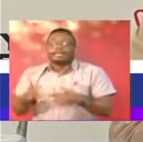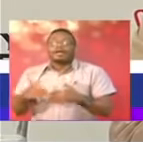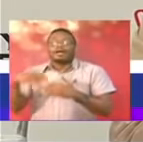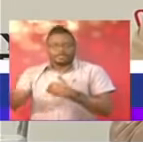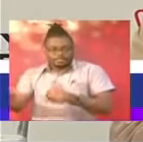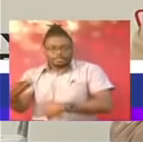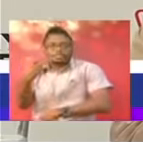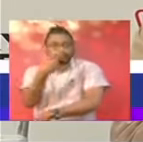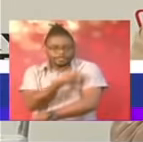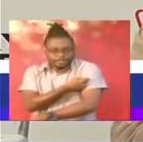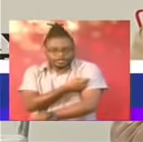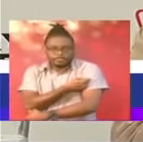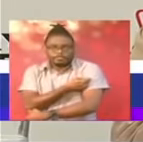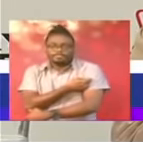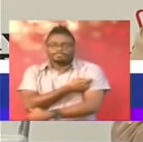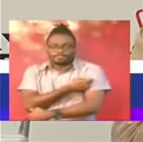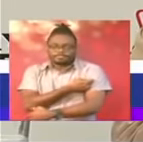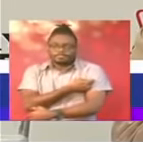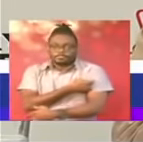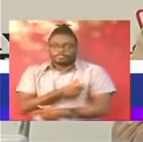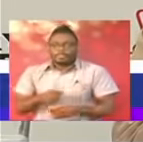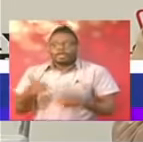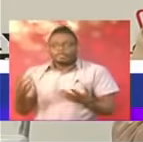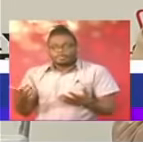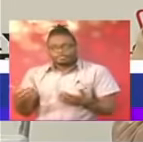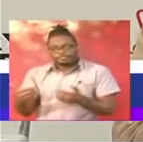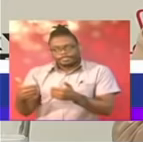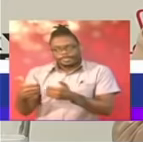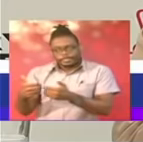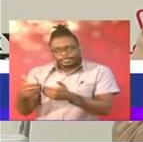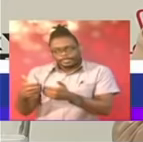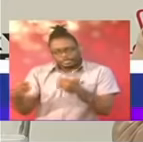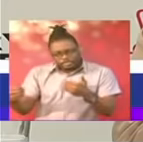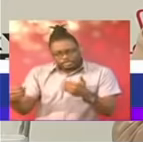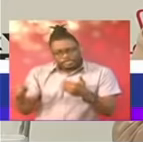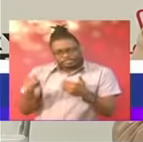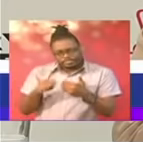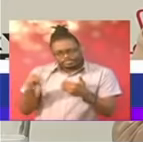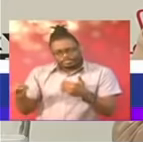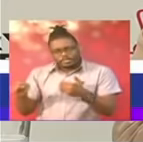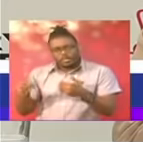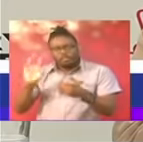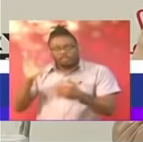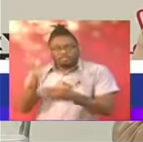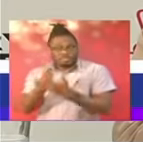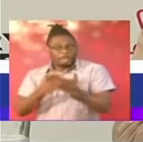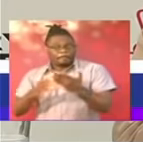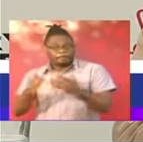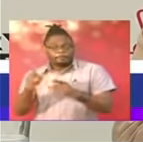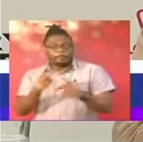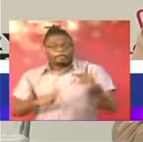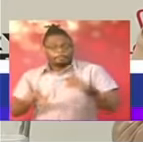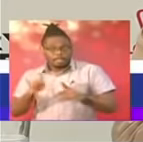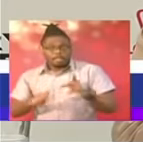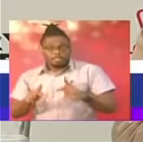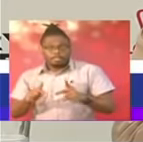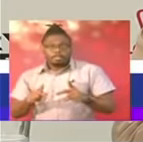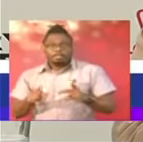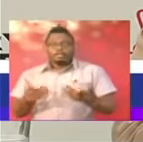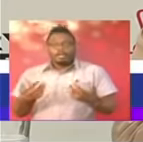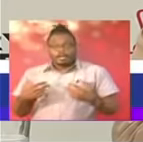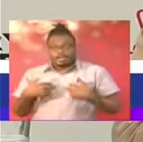to getting vaccine, and separate and apart from having the vaccine, there are going to be individuals who may pass on subsequent